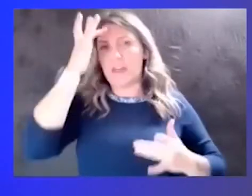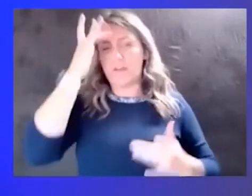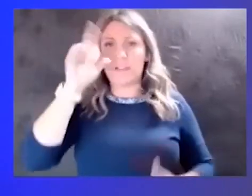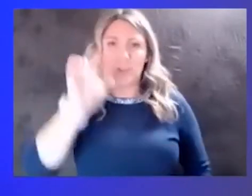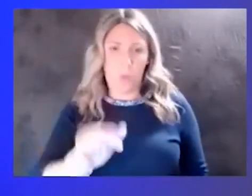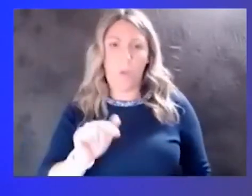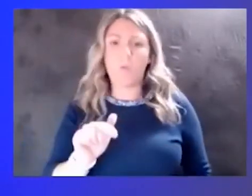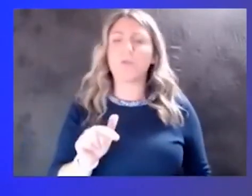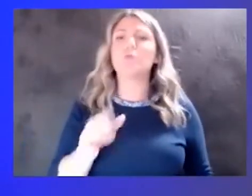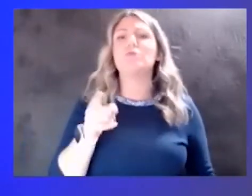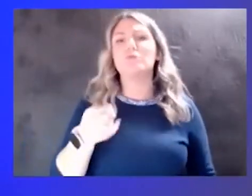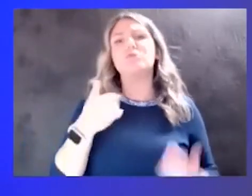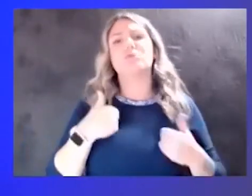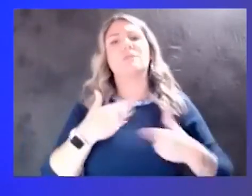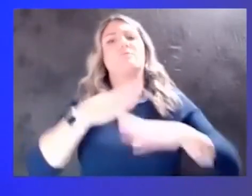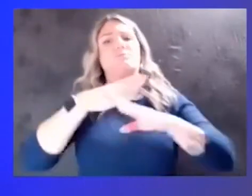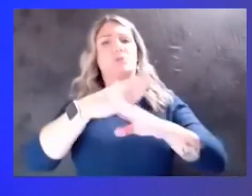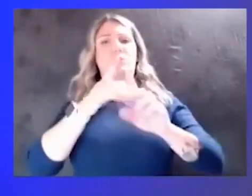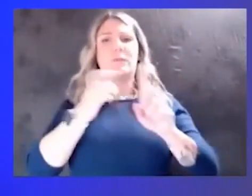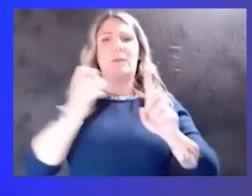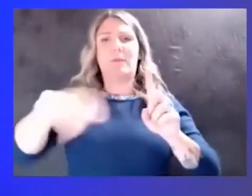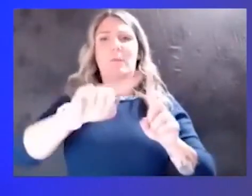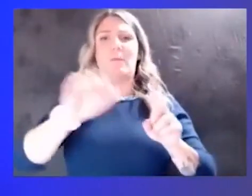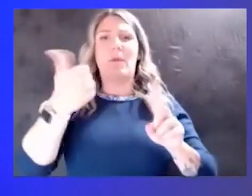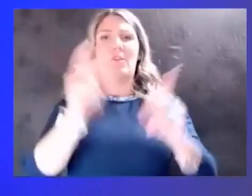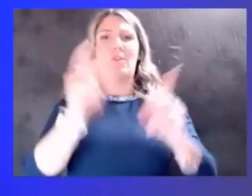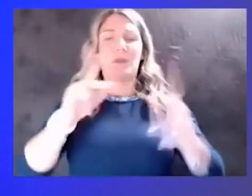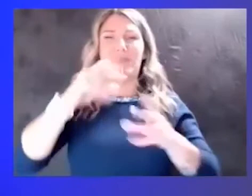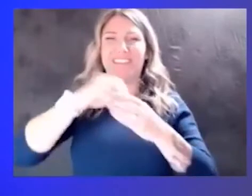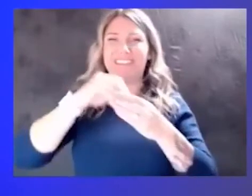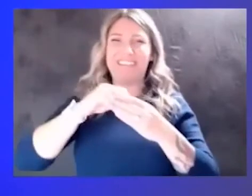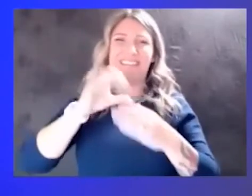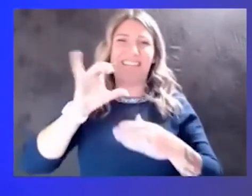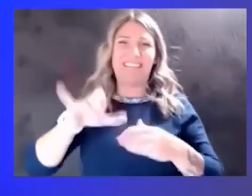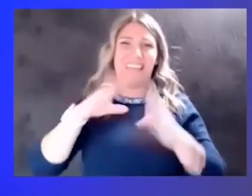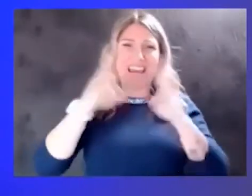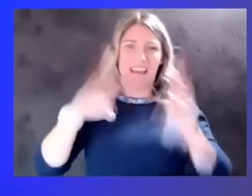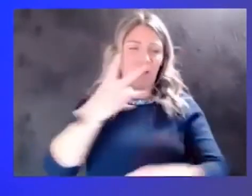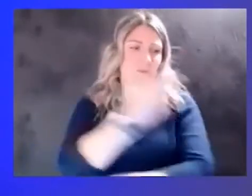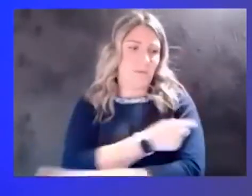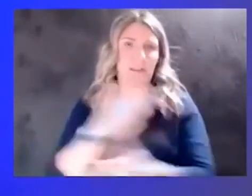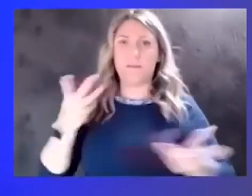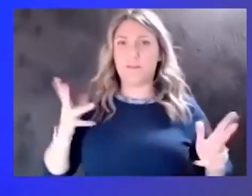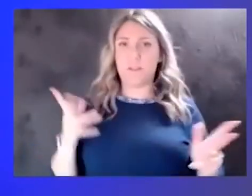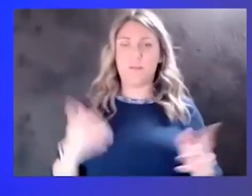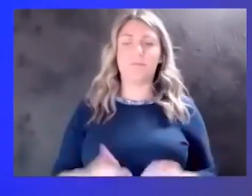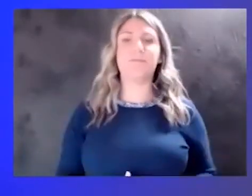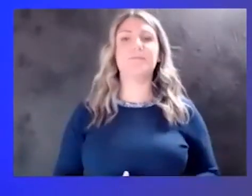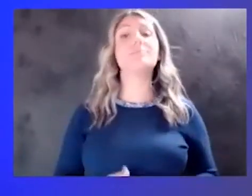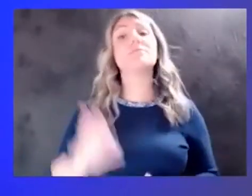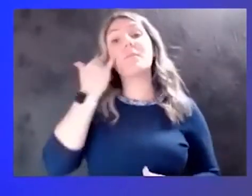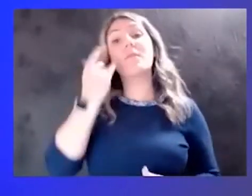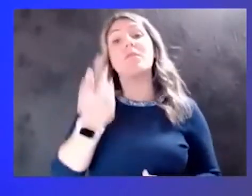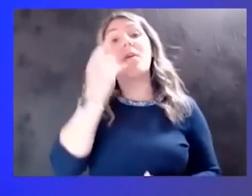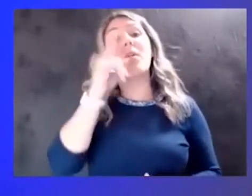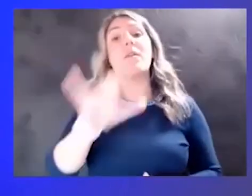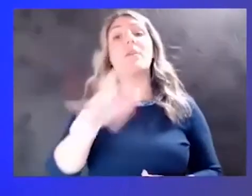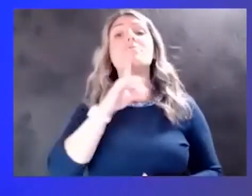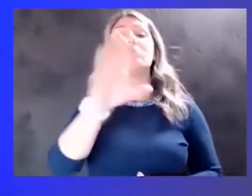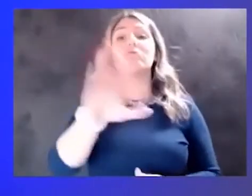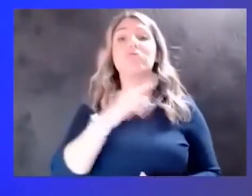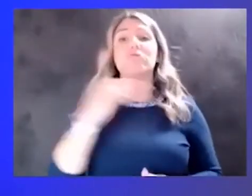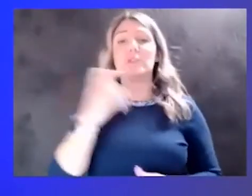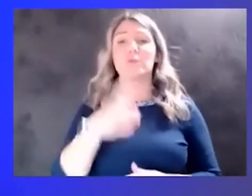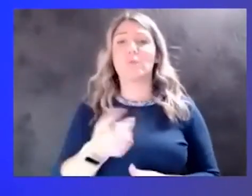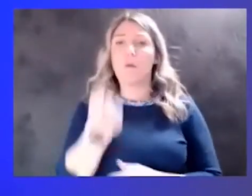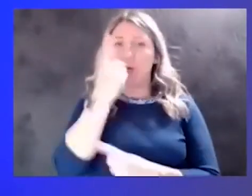some protection from those other people in that household that are vaccinated. And if you can understand that, you understand that your risk is lower than if